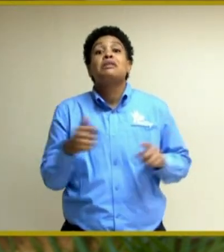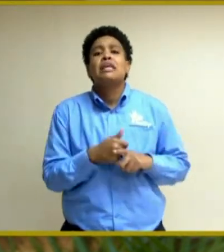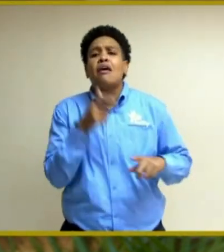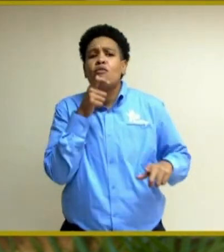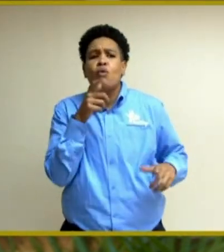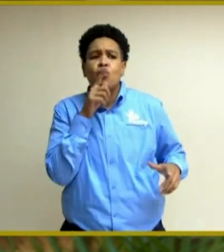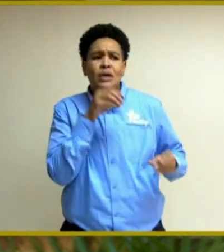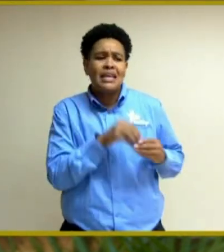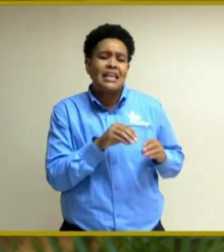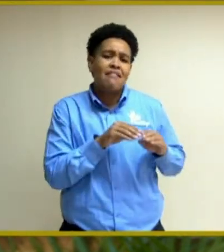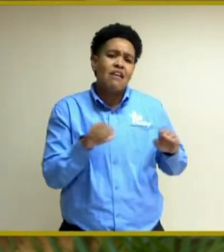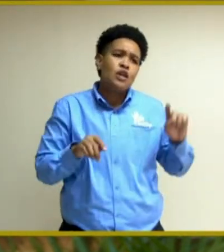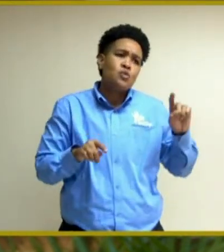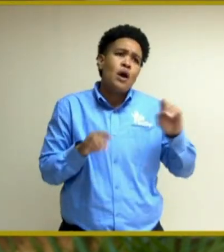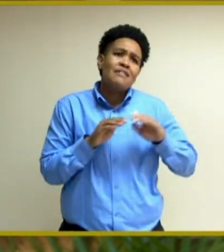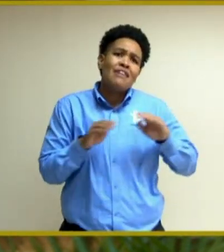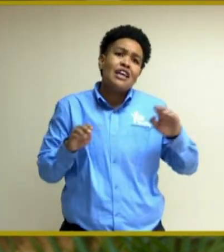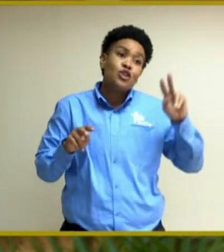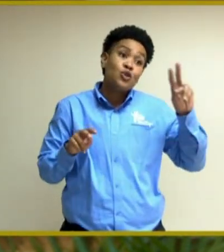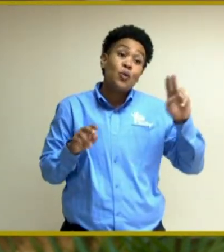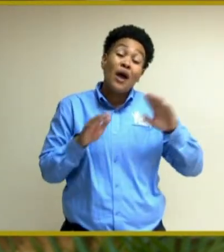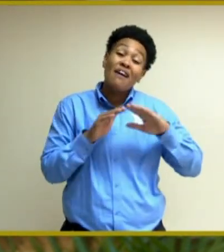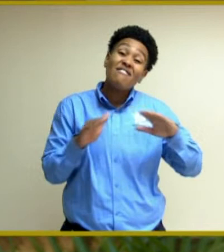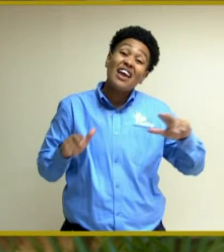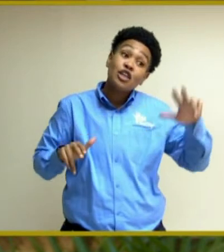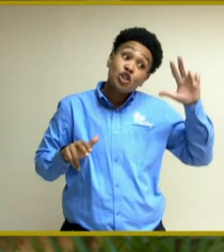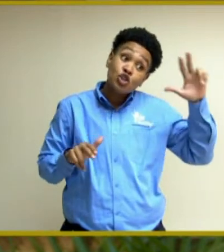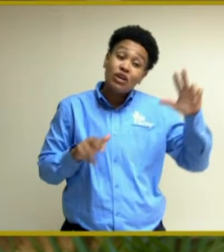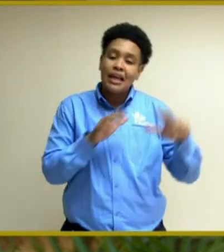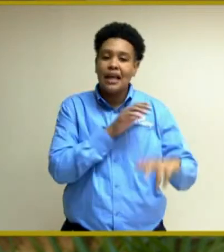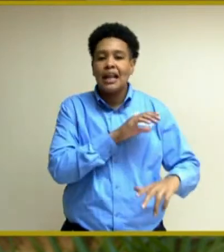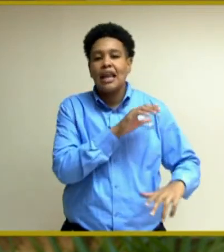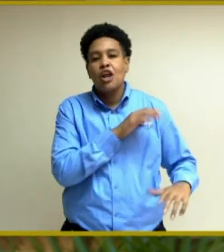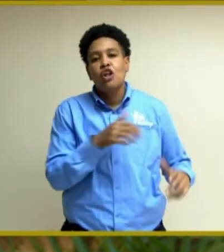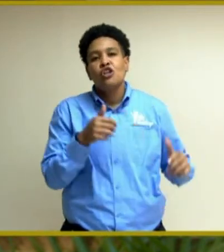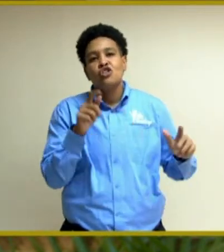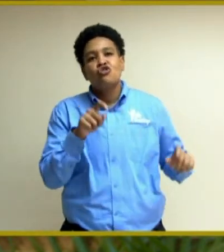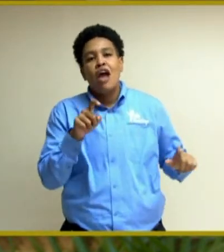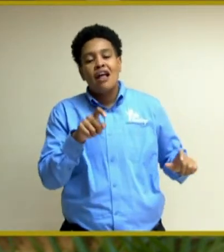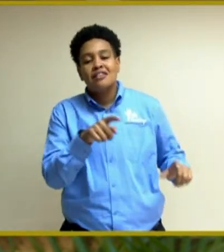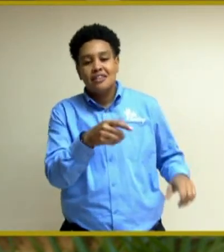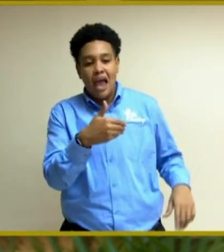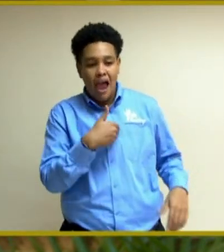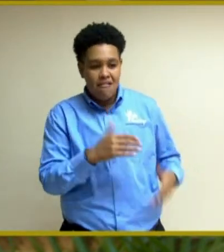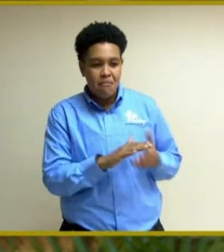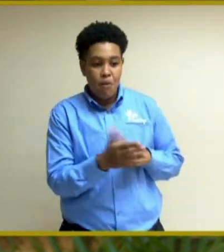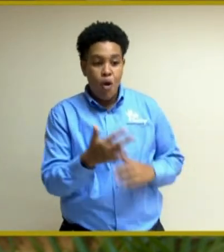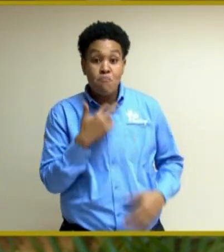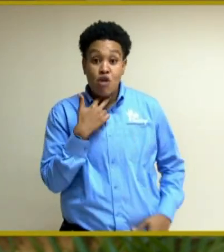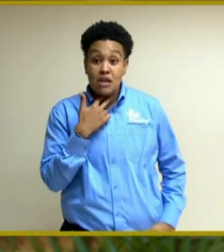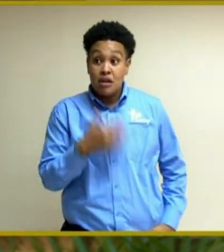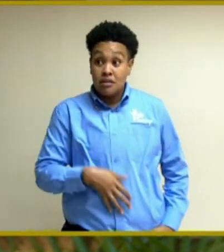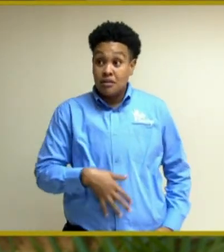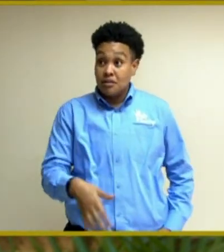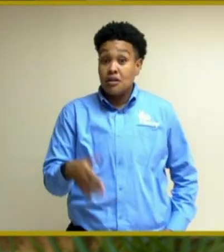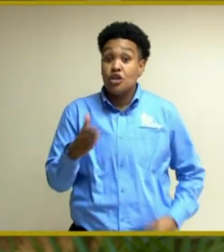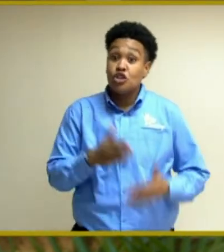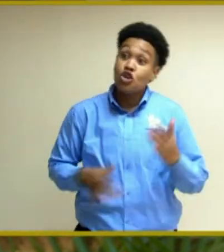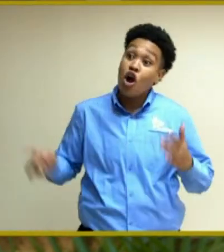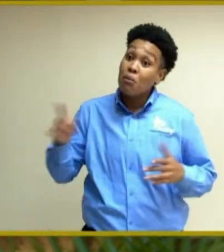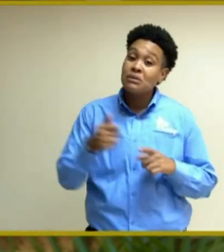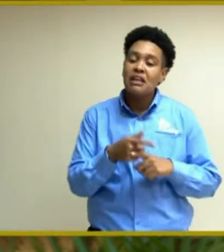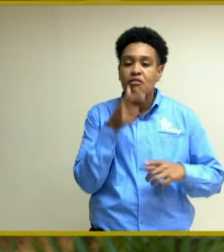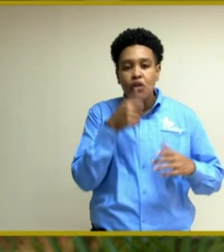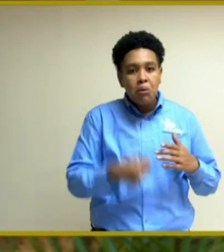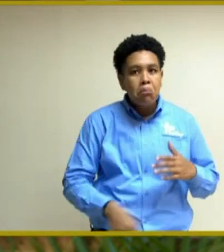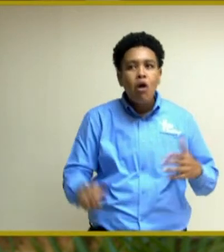in the phase 1, phase 2, and even phase 3 clinical trials that have become pregnant, and some have even